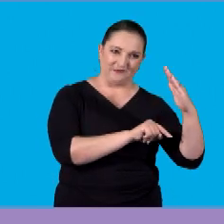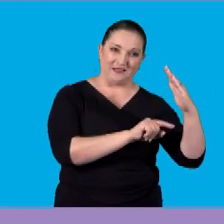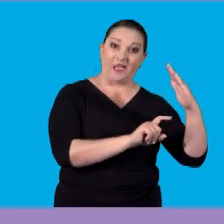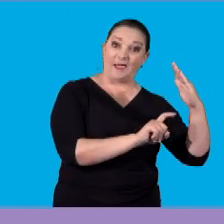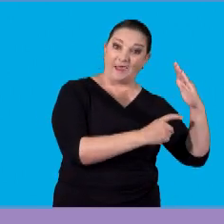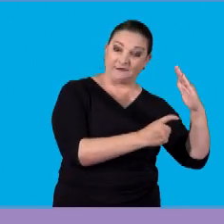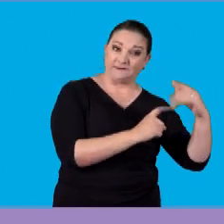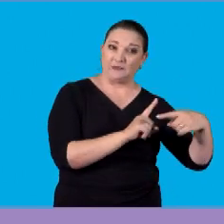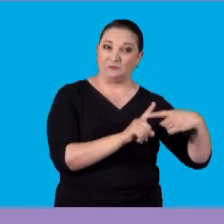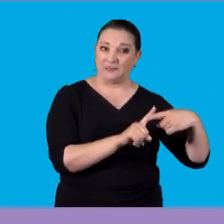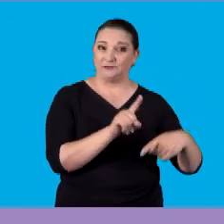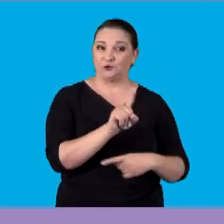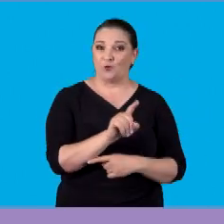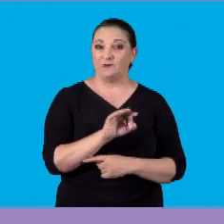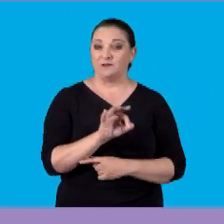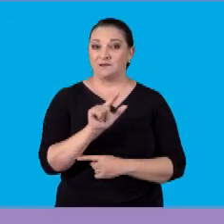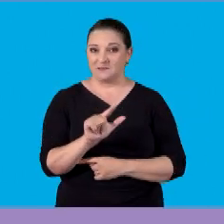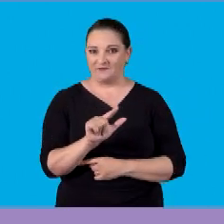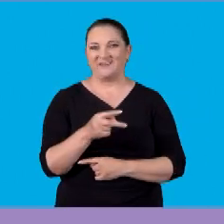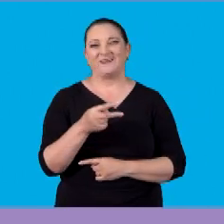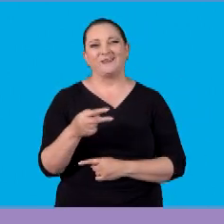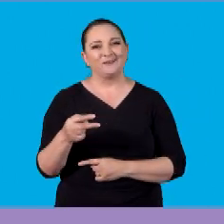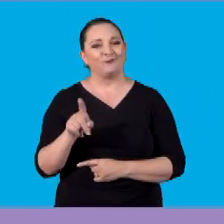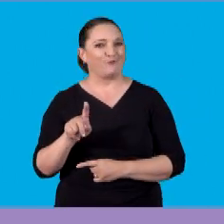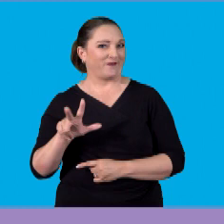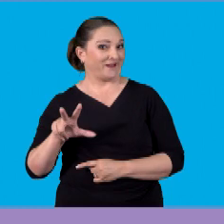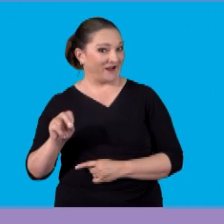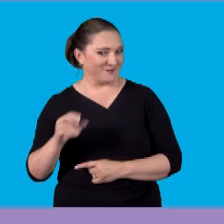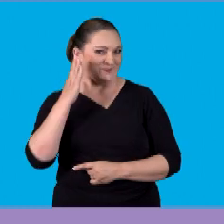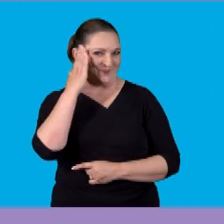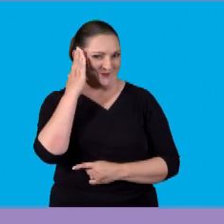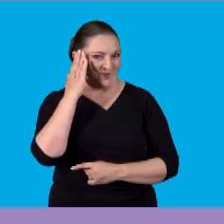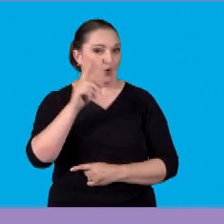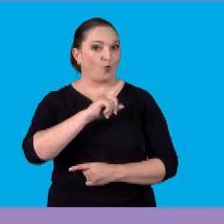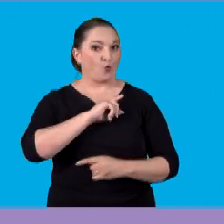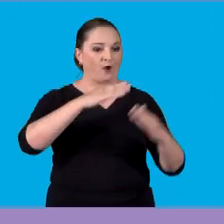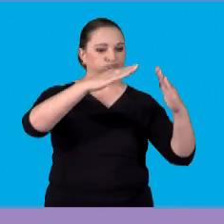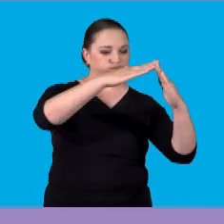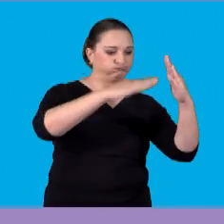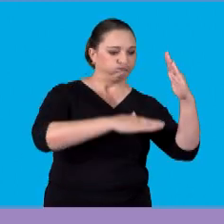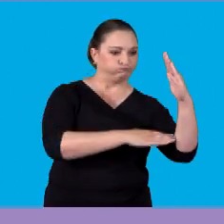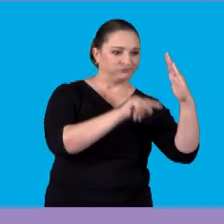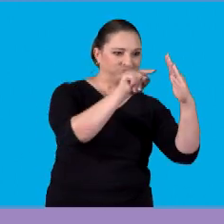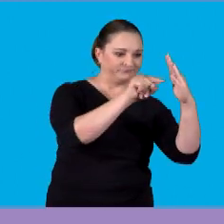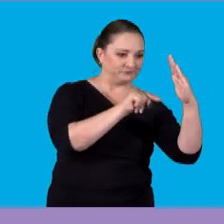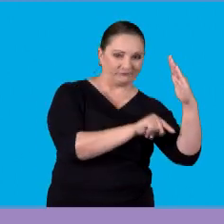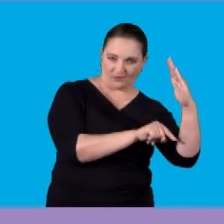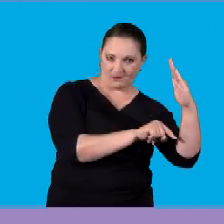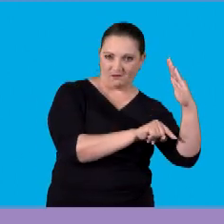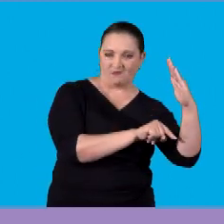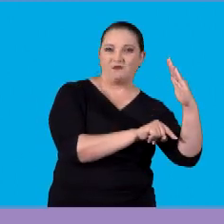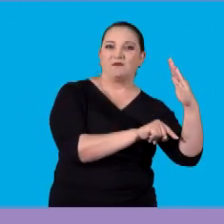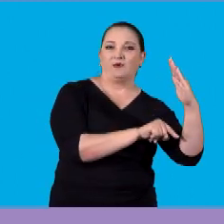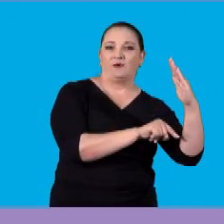137 degrees, they are equals to 180 degrees. And the reason for this is the